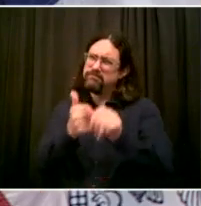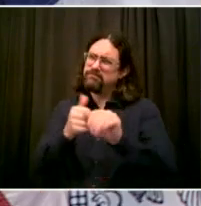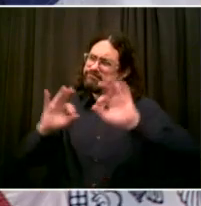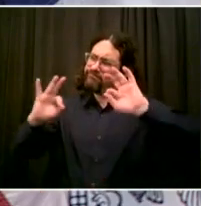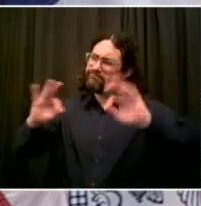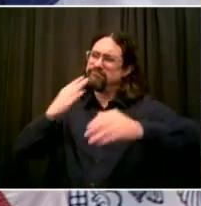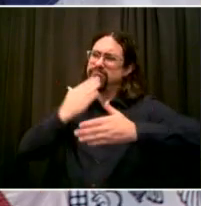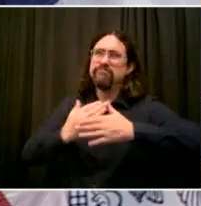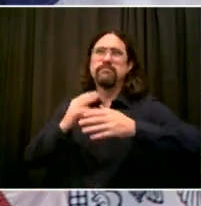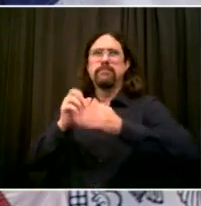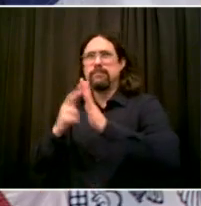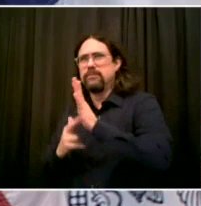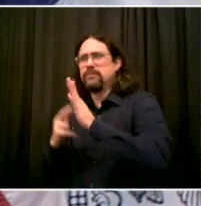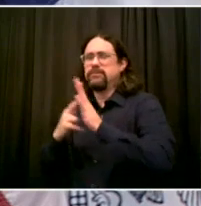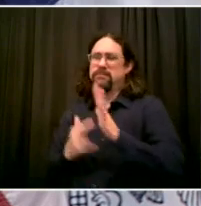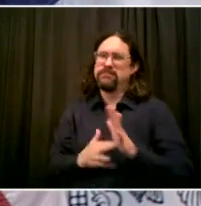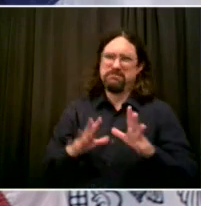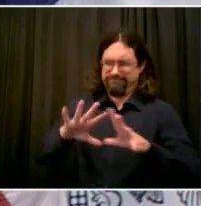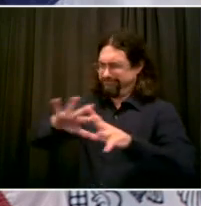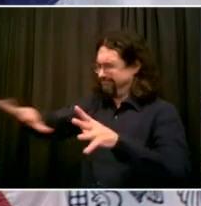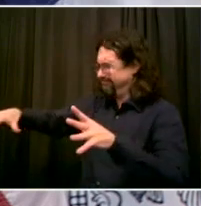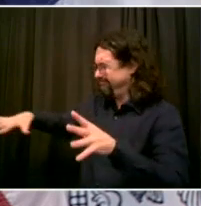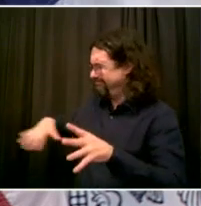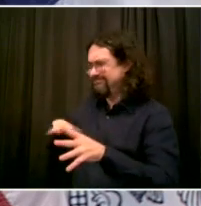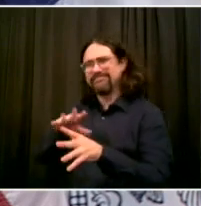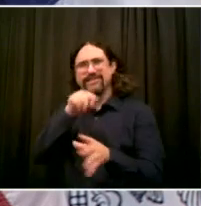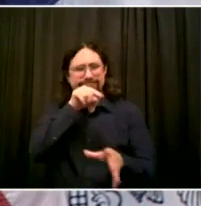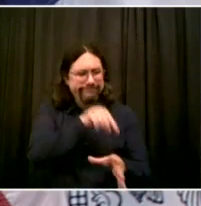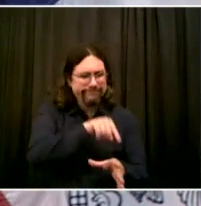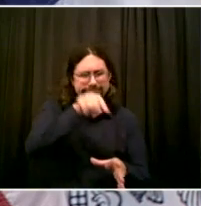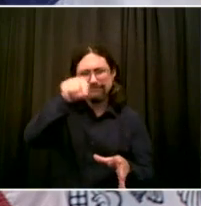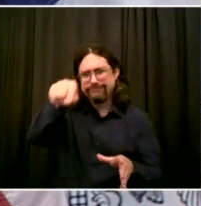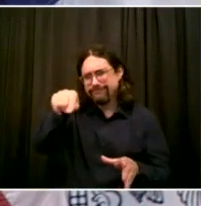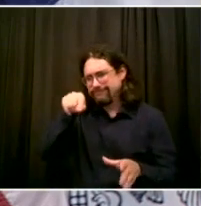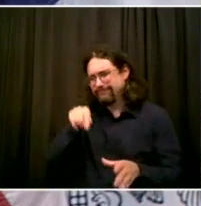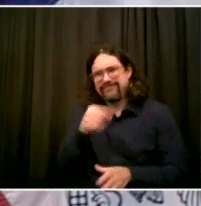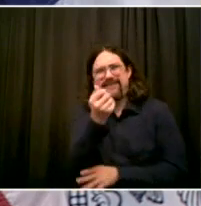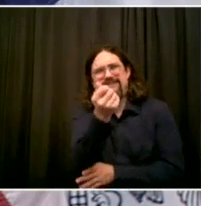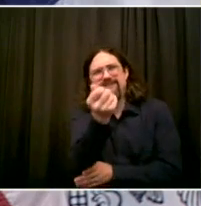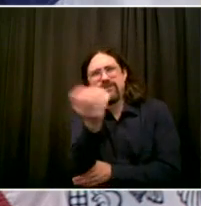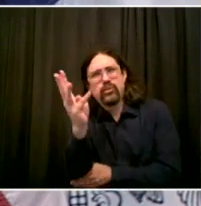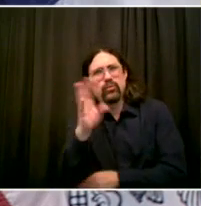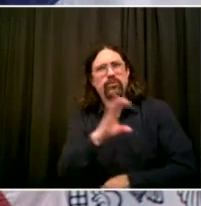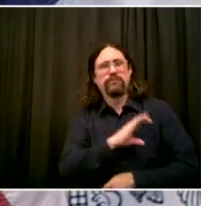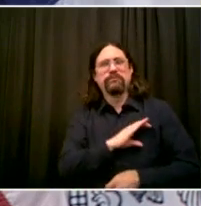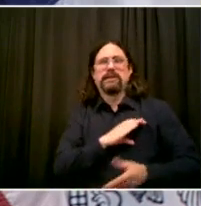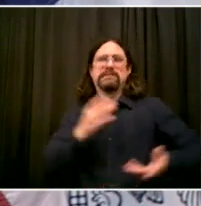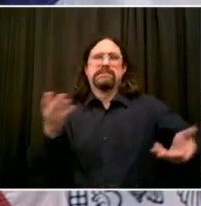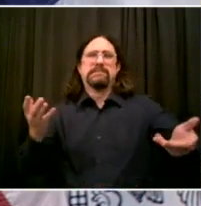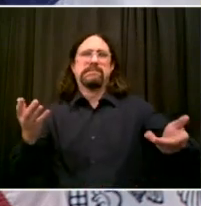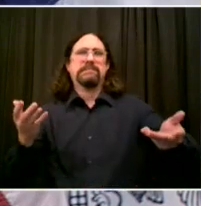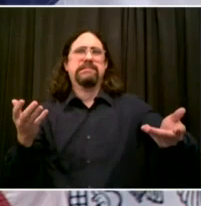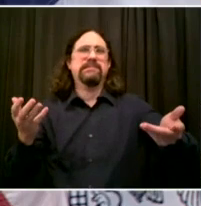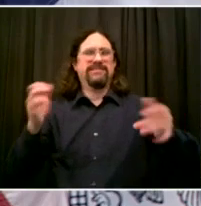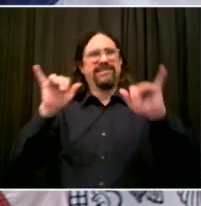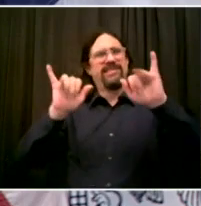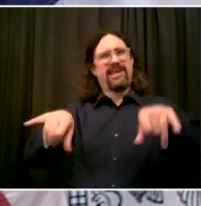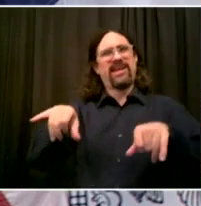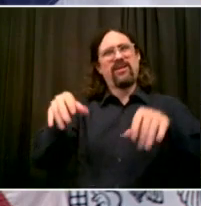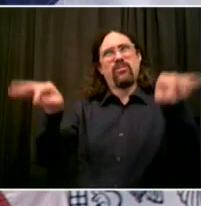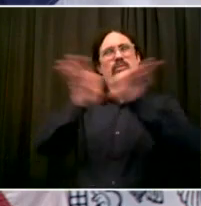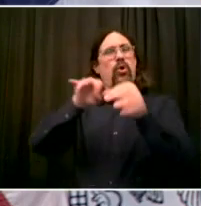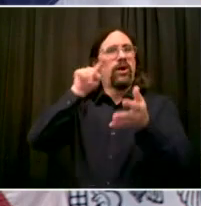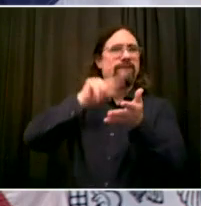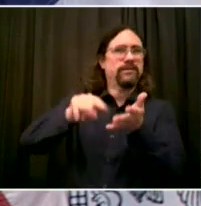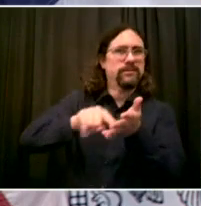terms of discipline. I've said that a lot of times, and we've shown it. And again, no one's ever happy when a police officer has to